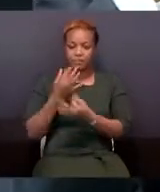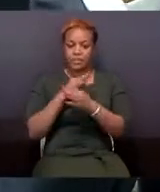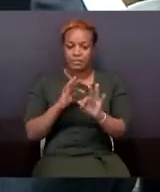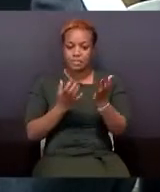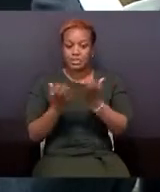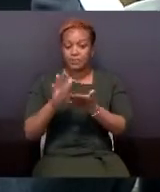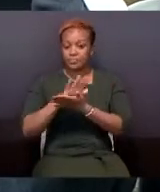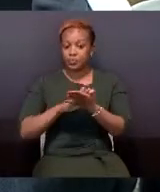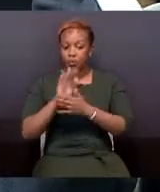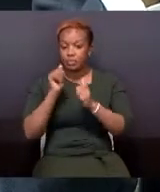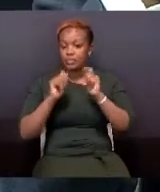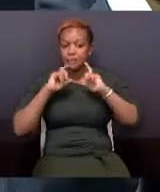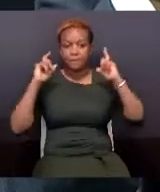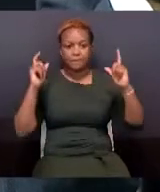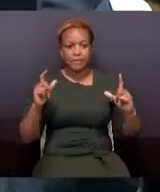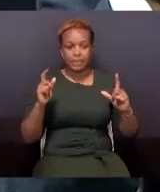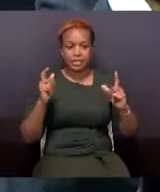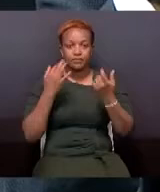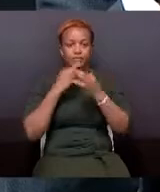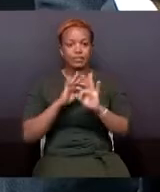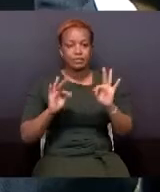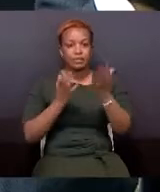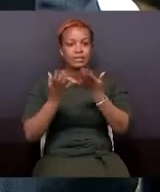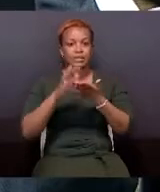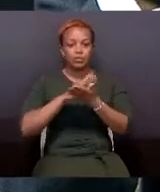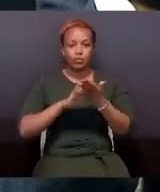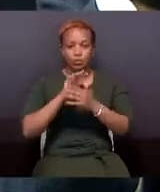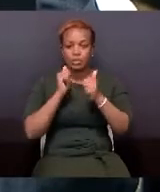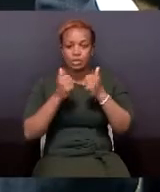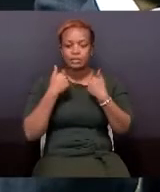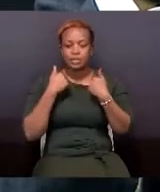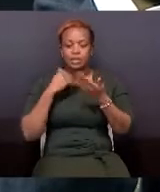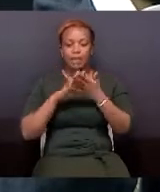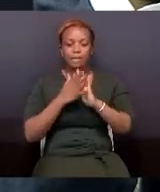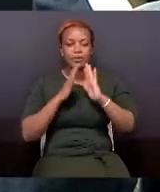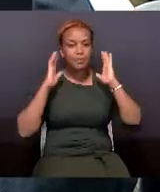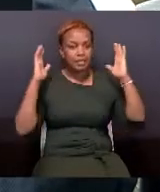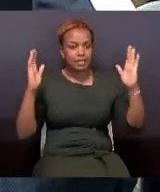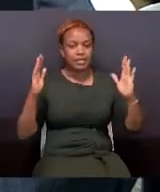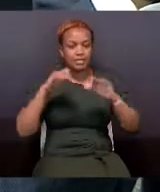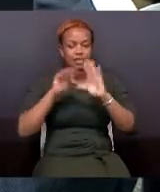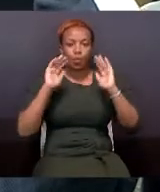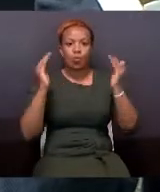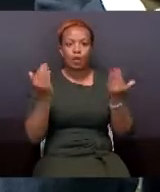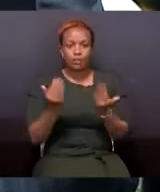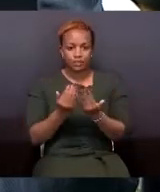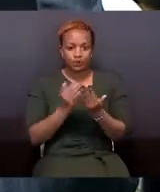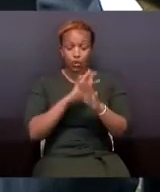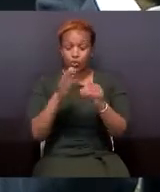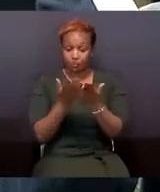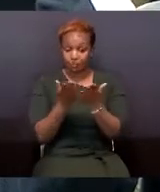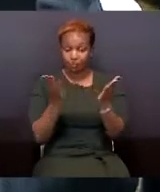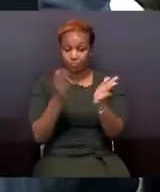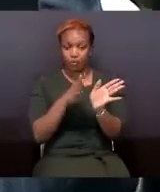the biggest free trade area now. It has become the biggest in the world. So all these are